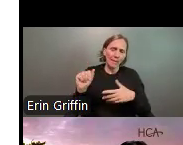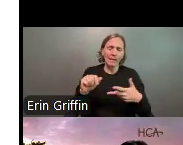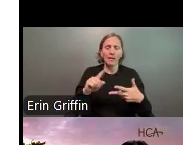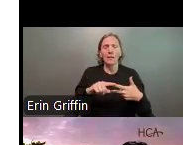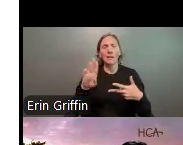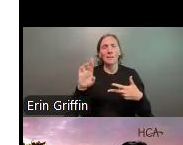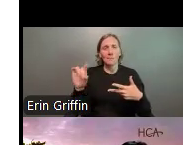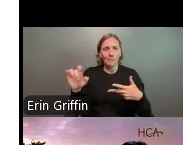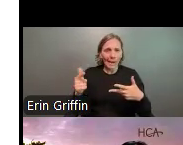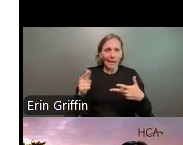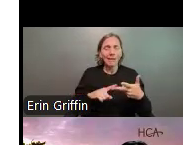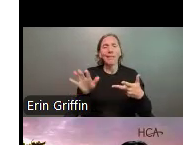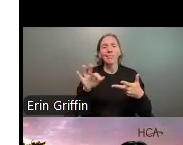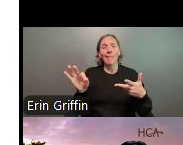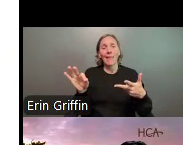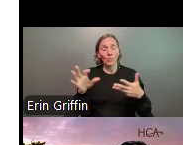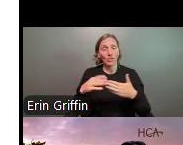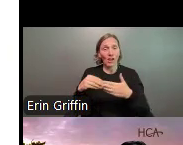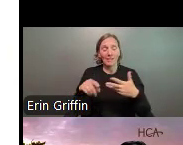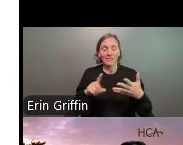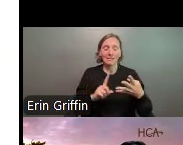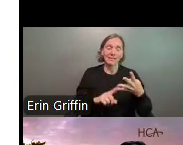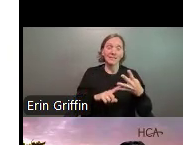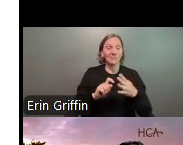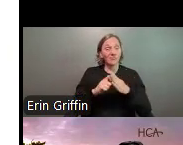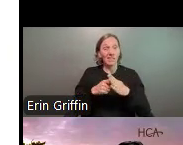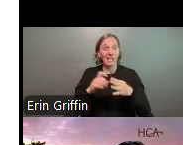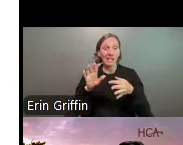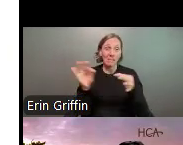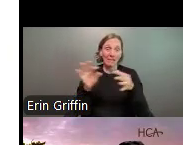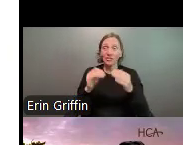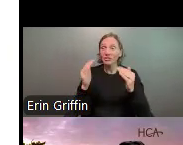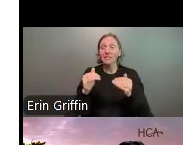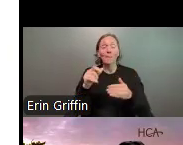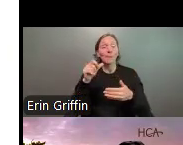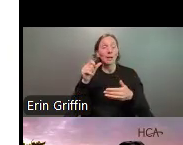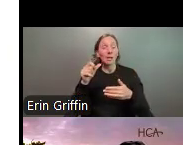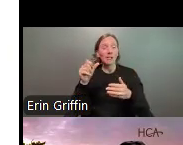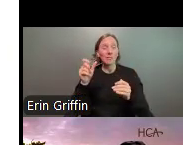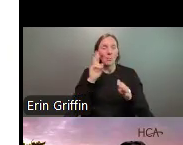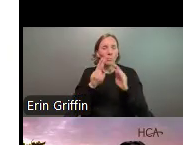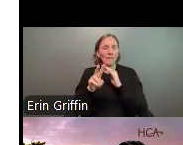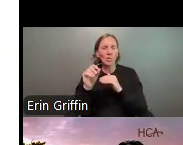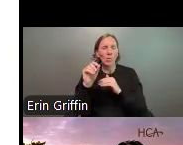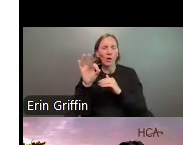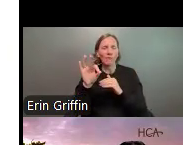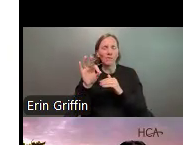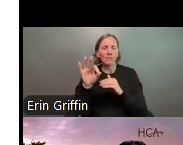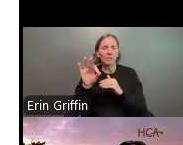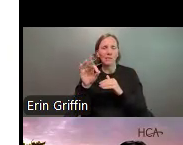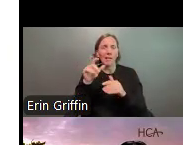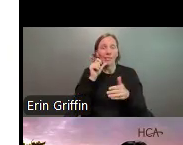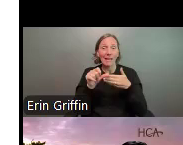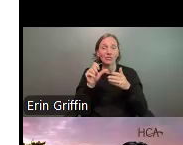some key messaging, and some previews of letters that will be sent to the Apple Health expansion